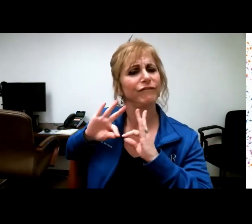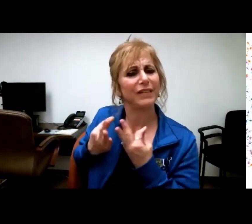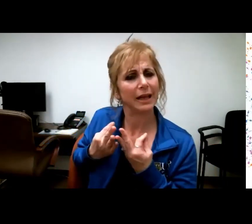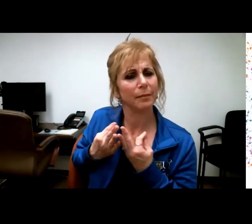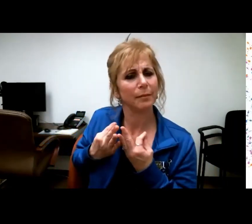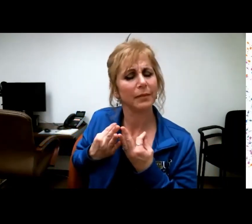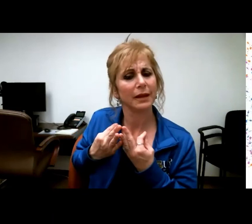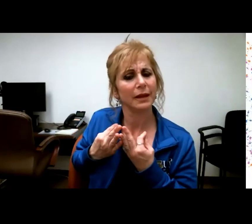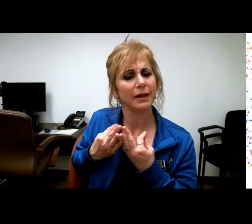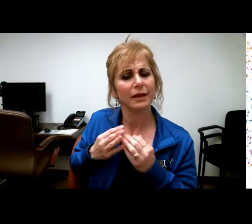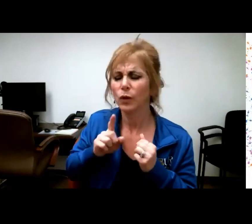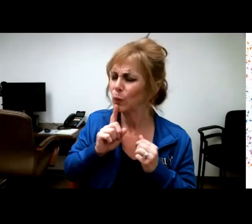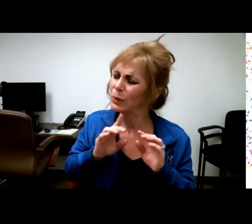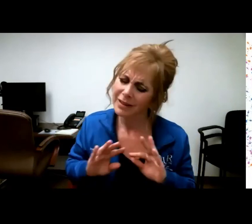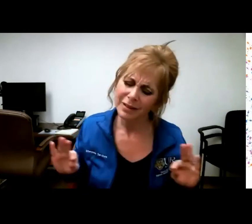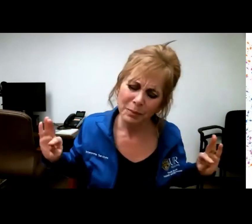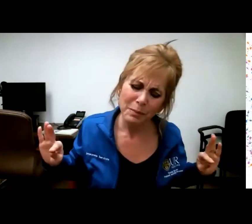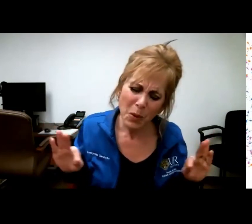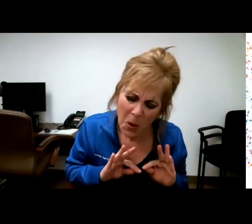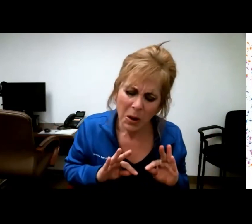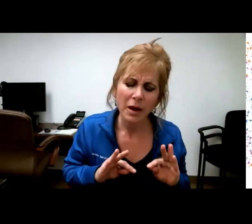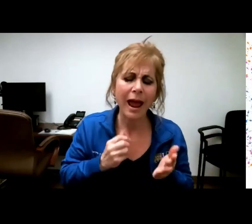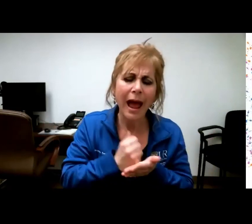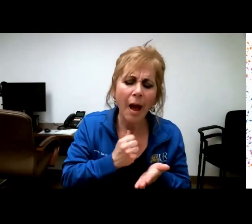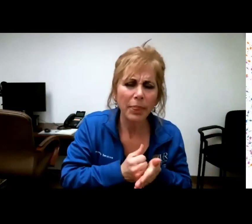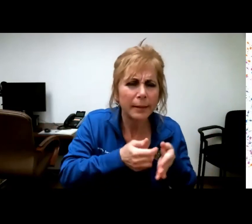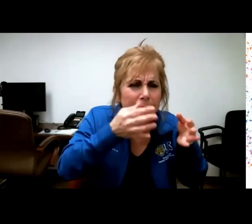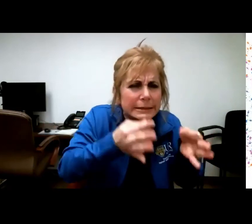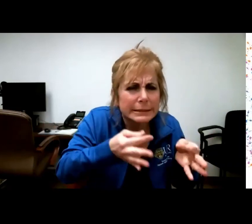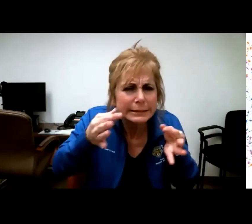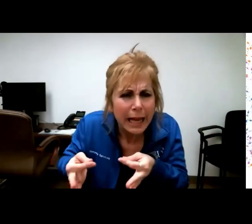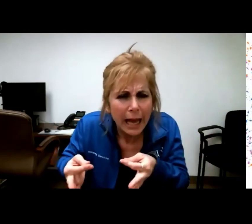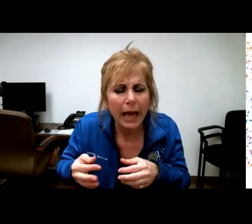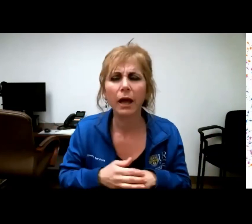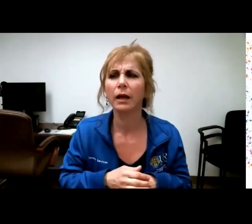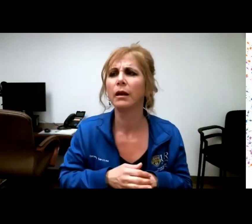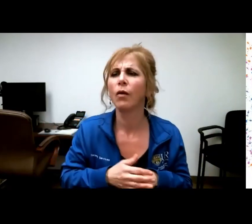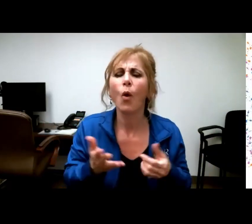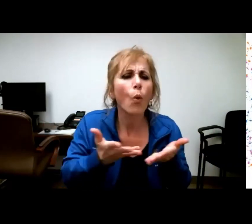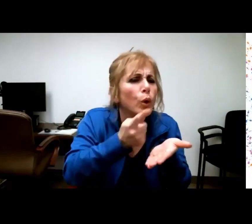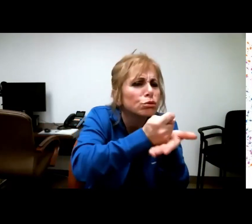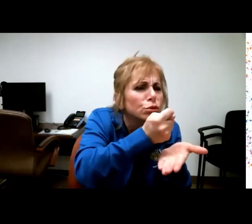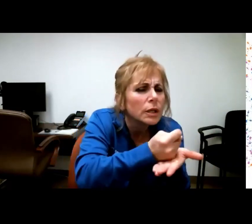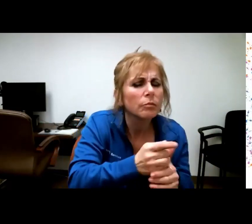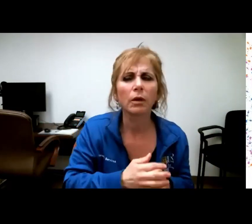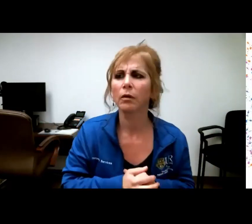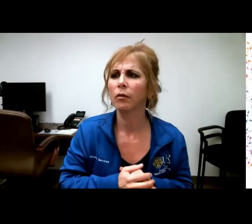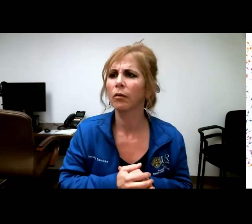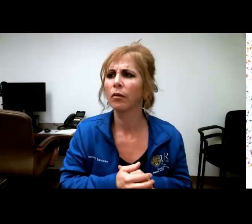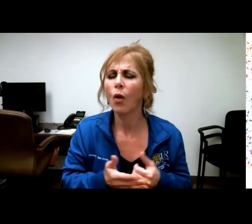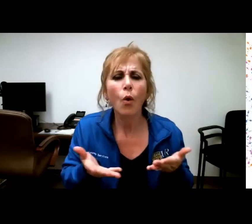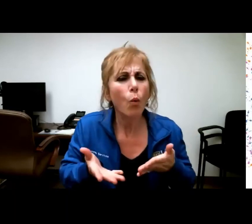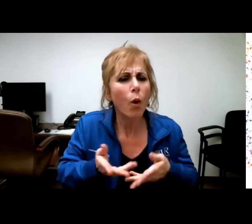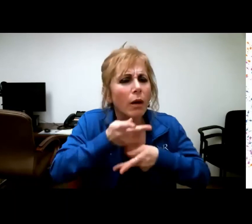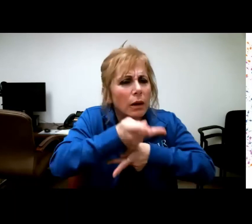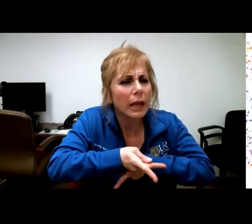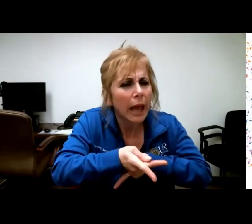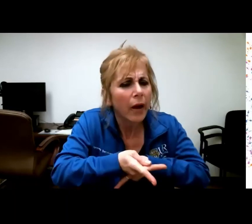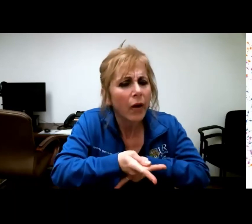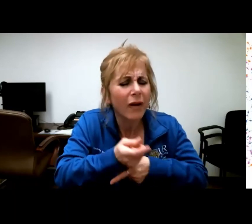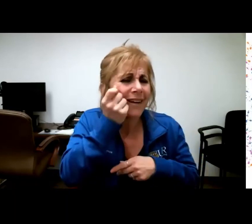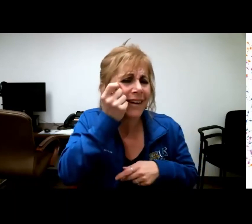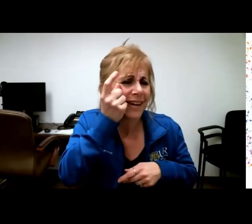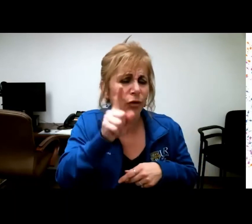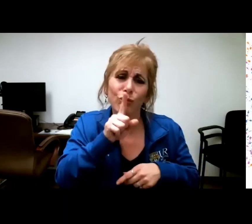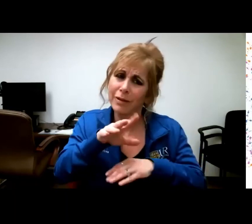the families in the decisions for treatment, in the care. It affects our